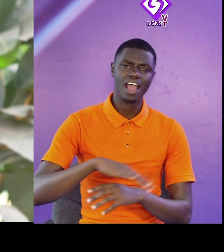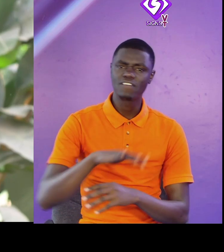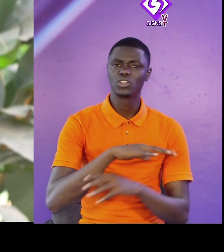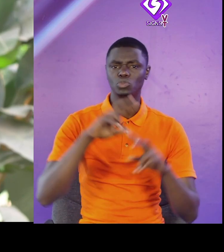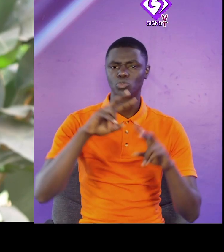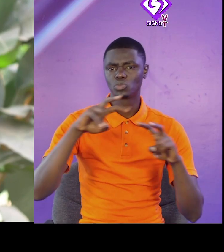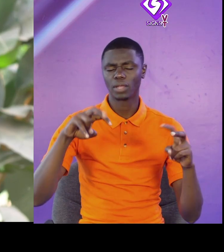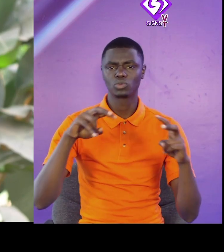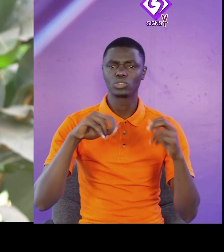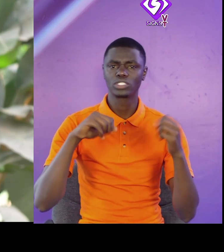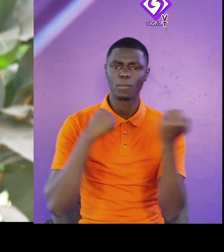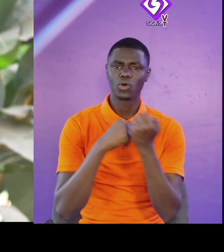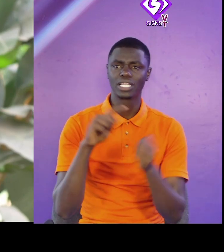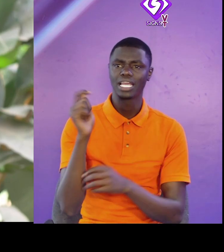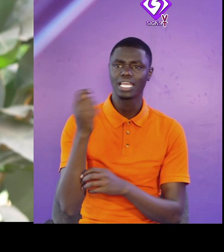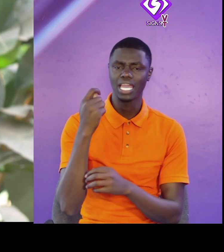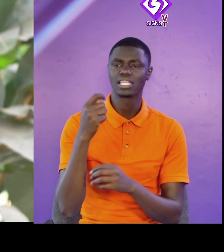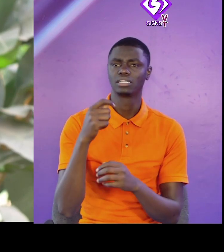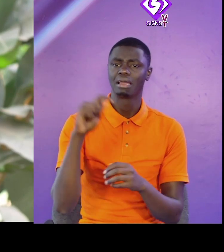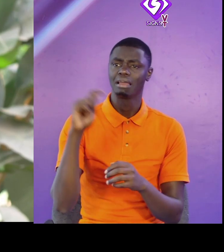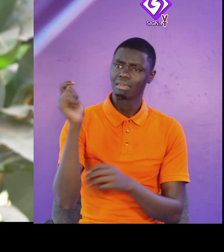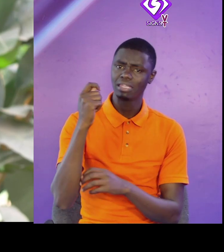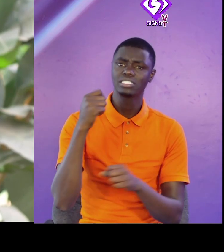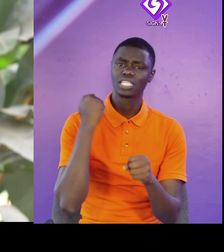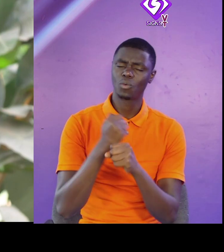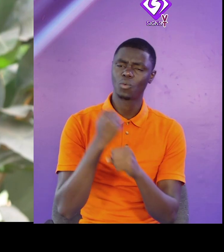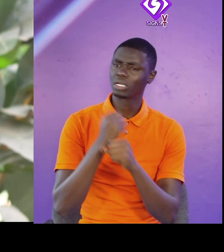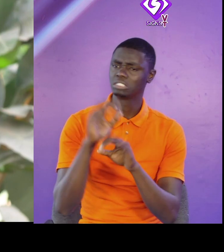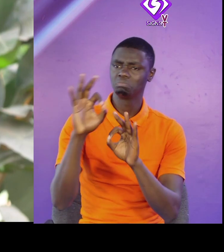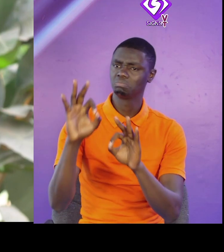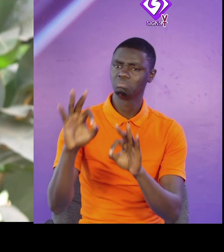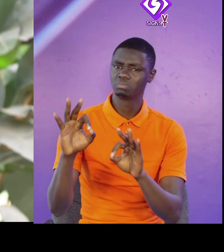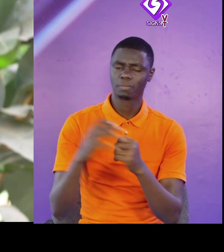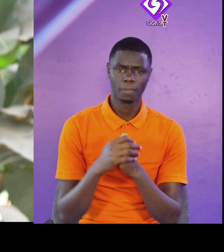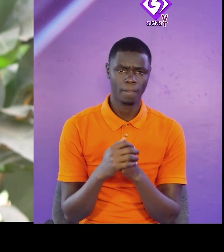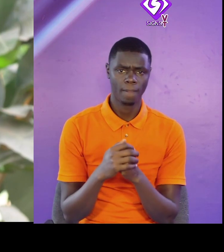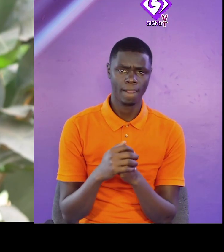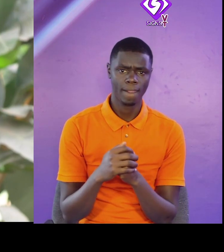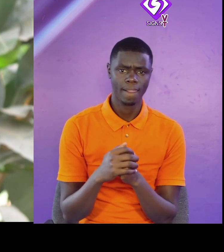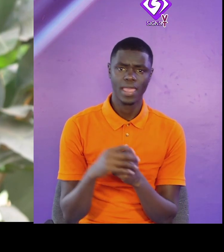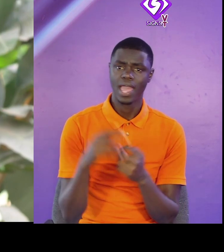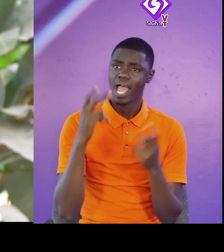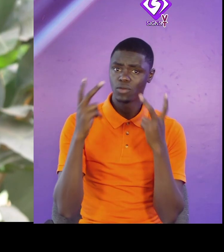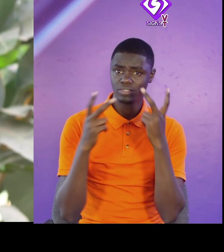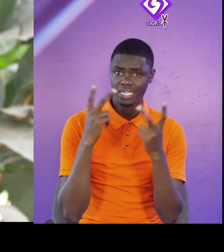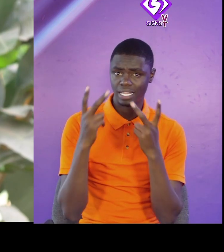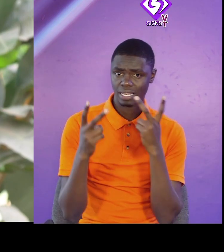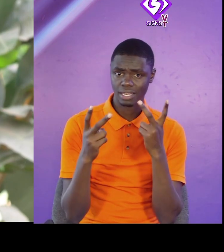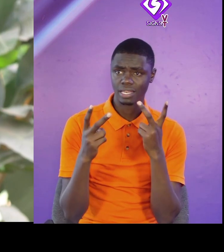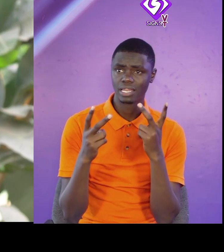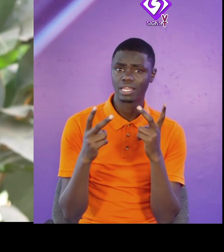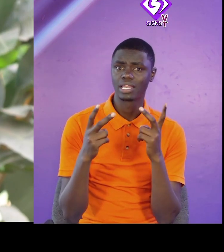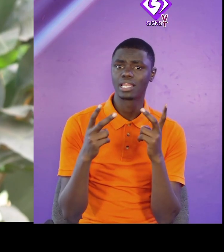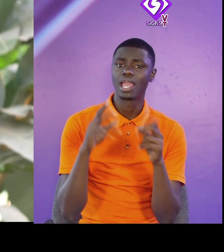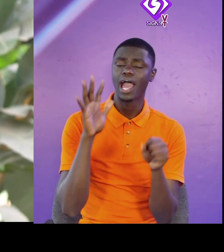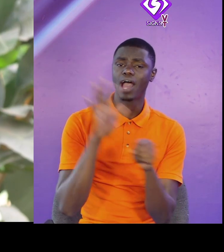Kenya, which are doing some amazing work already. And already we've seen there's quite a number of